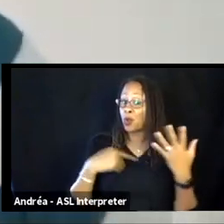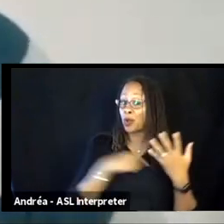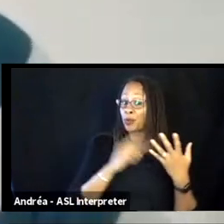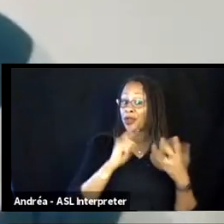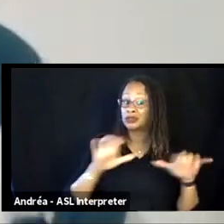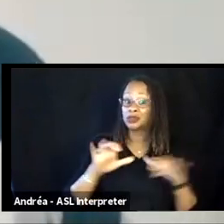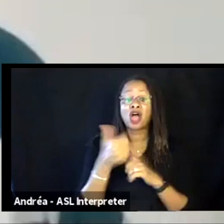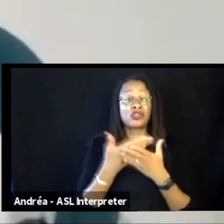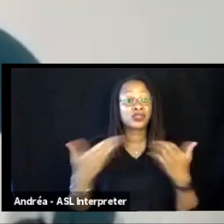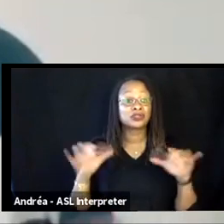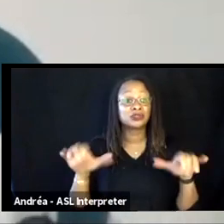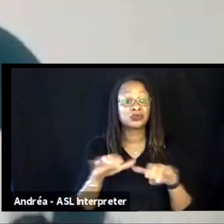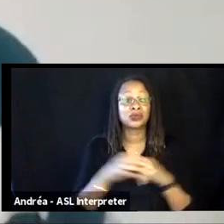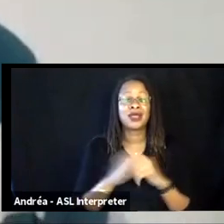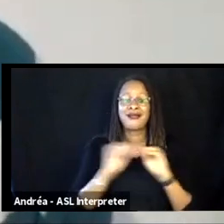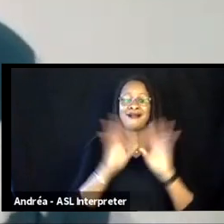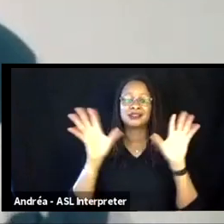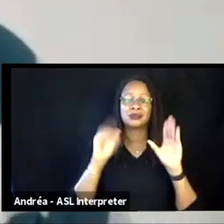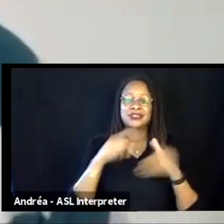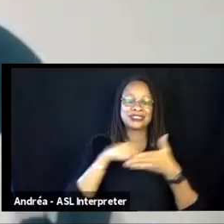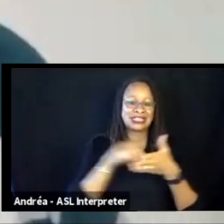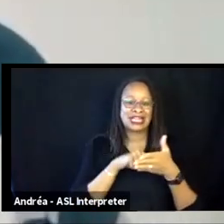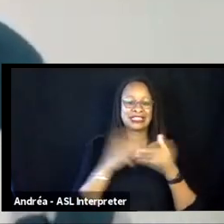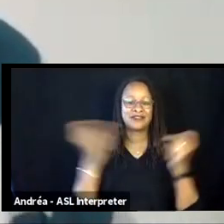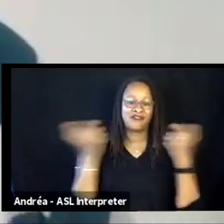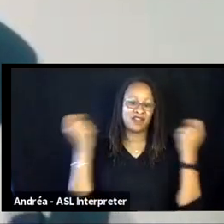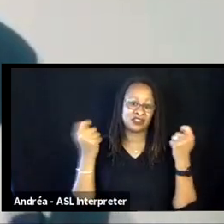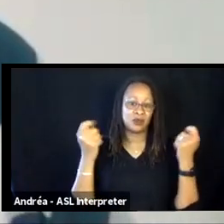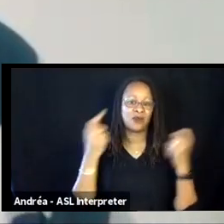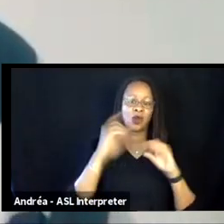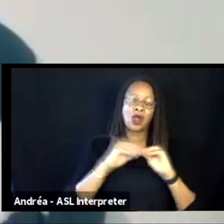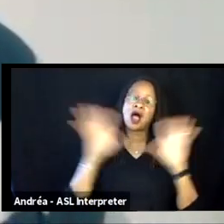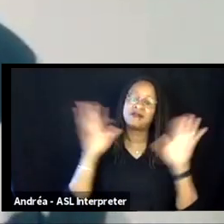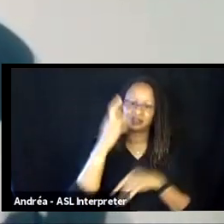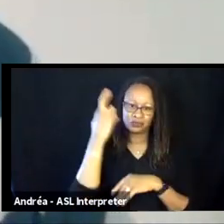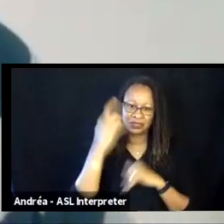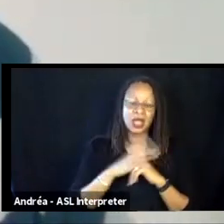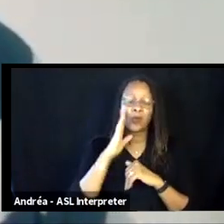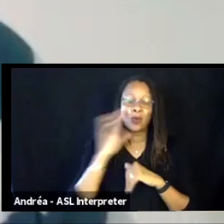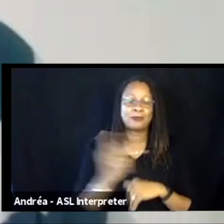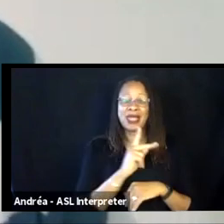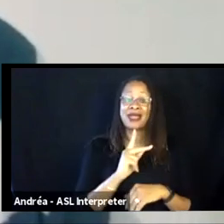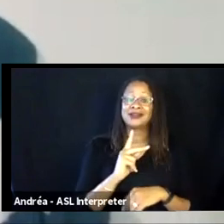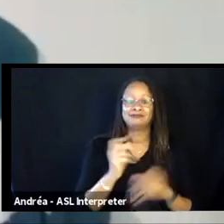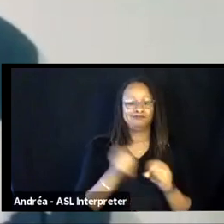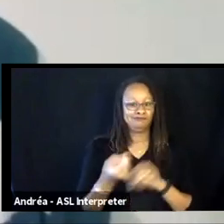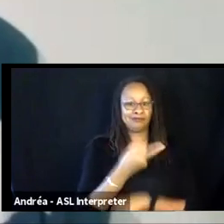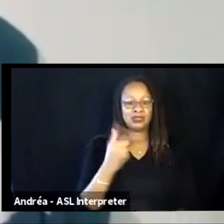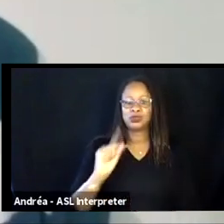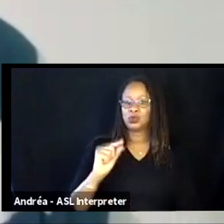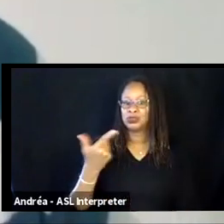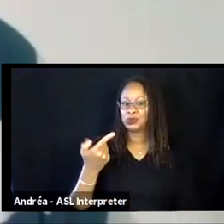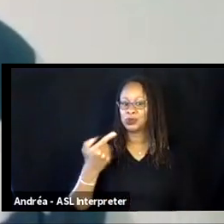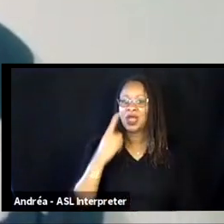things that we're doing, obviously we had to cancel the festival this year for obvious reasons, but we'll be back in 2021. For the